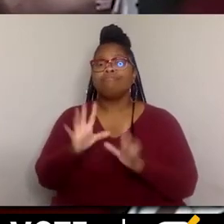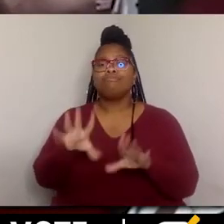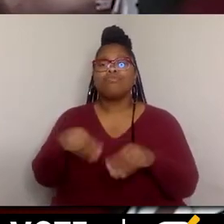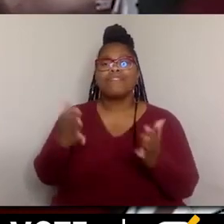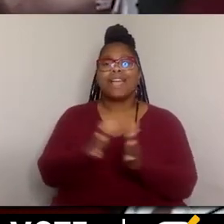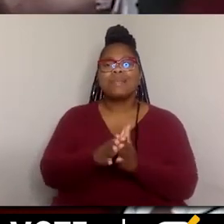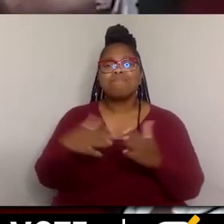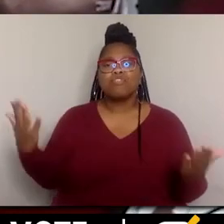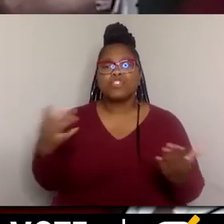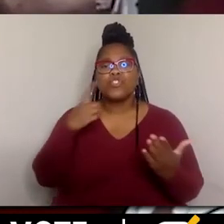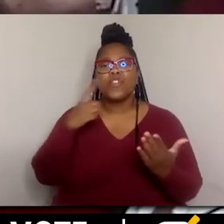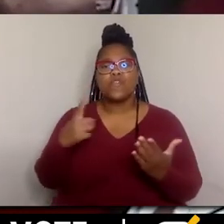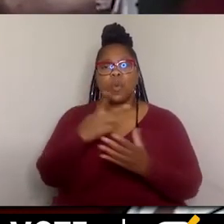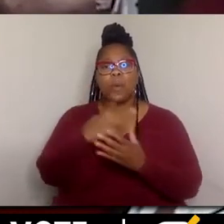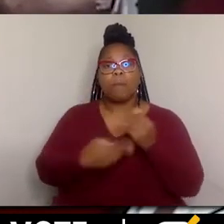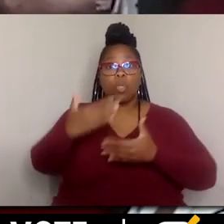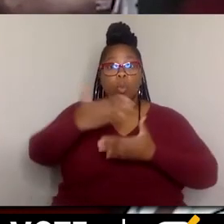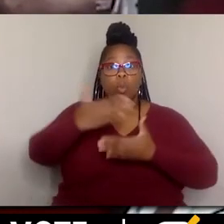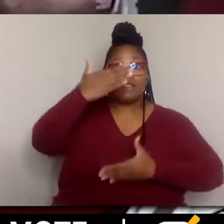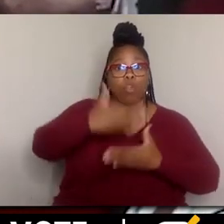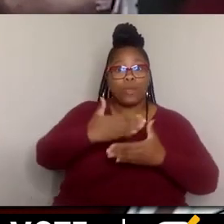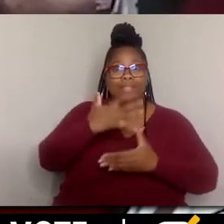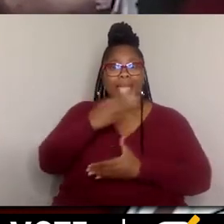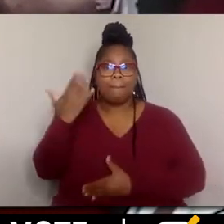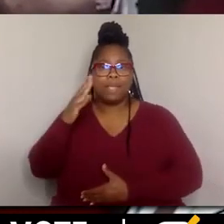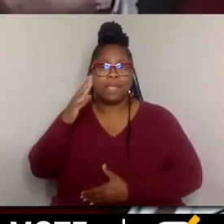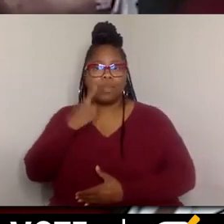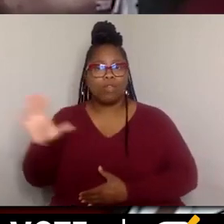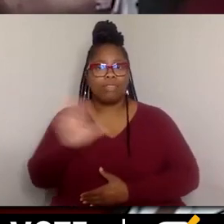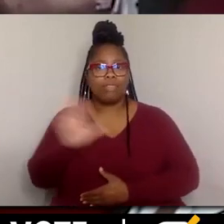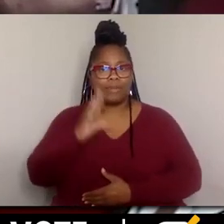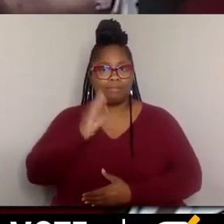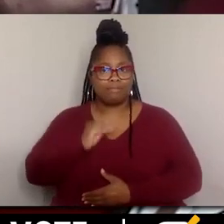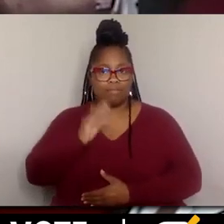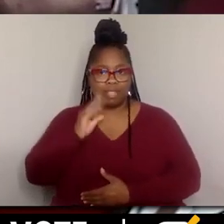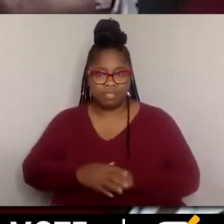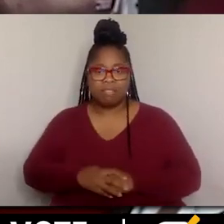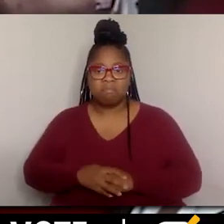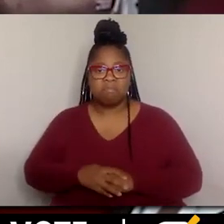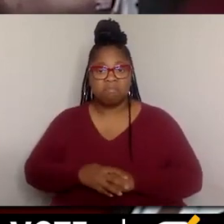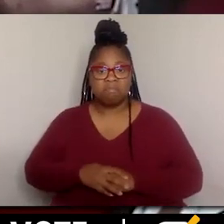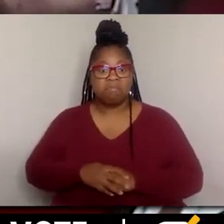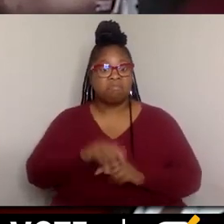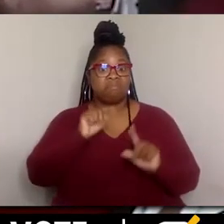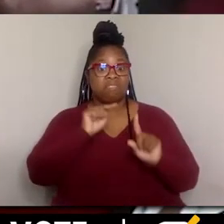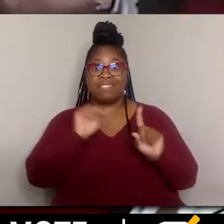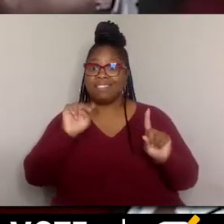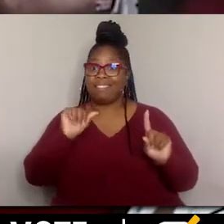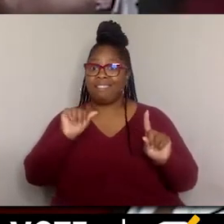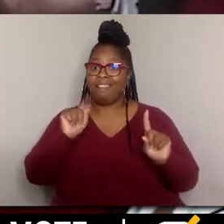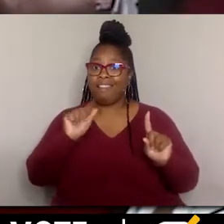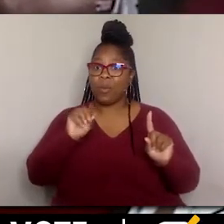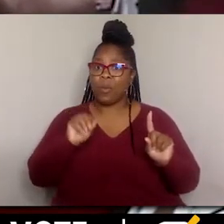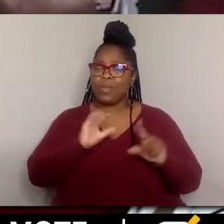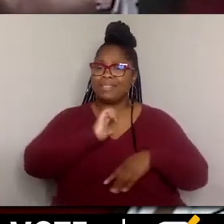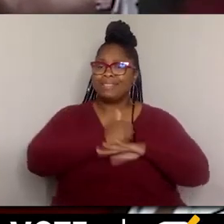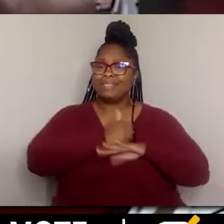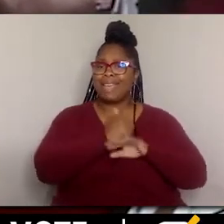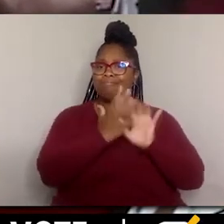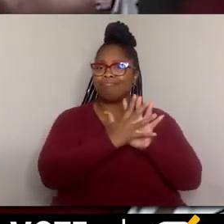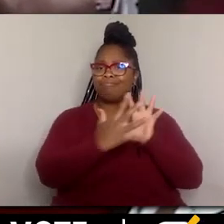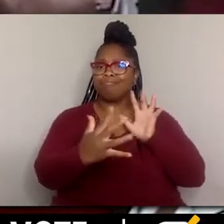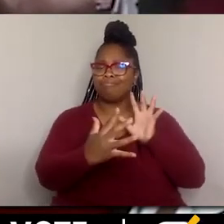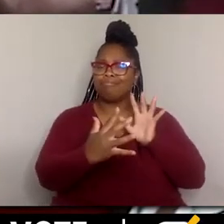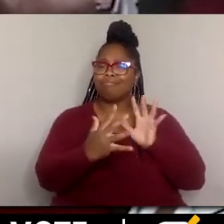experiences. She set up her classroom as a safe distance learning little library where students can